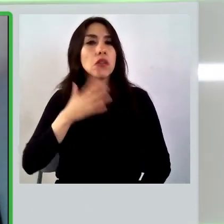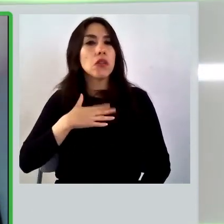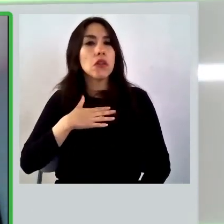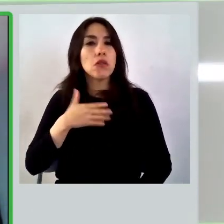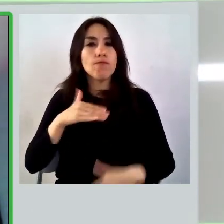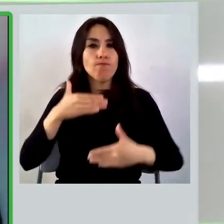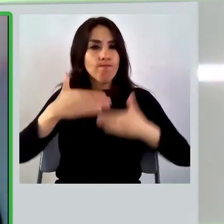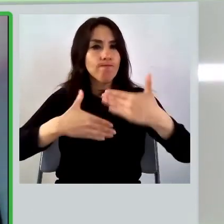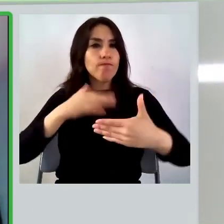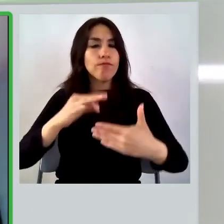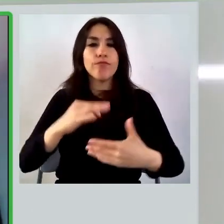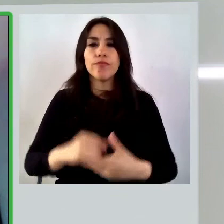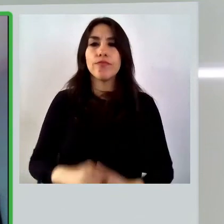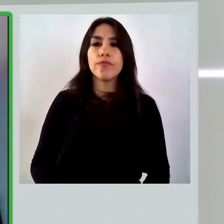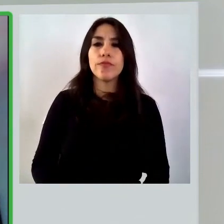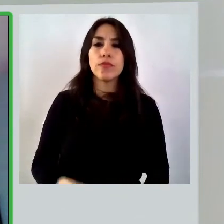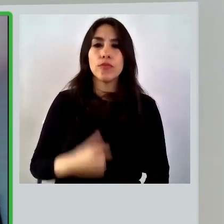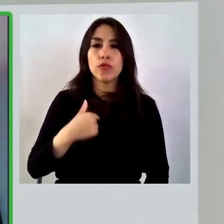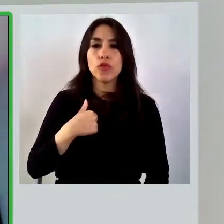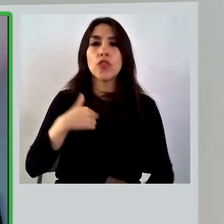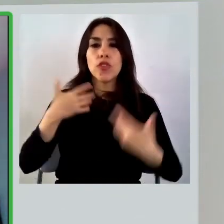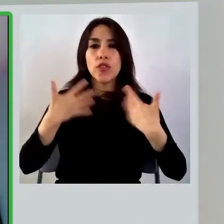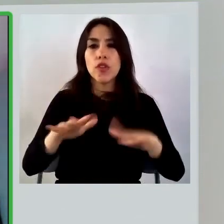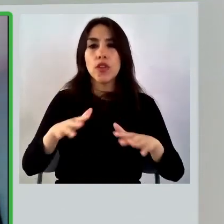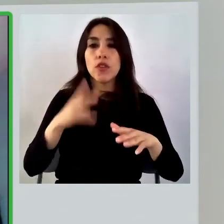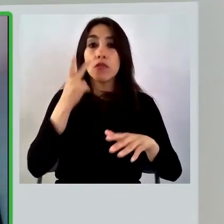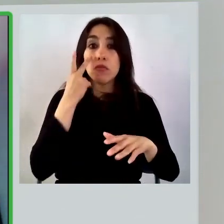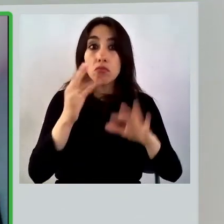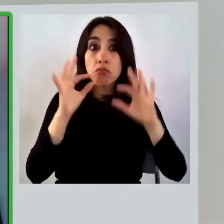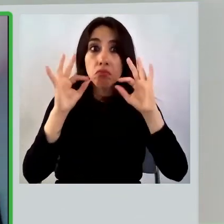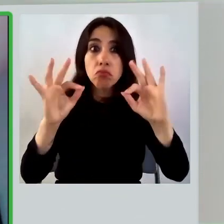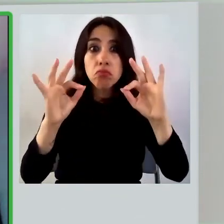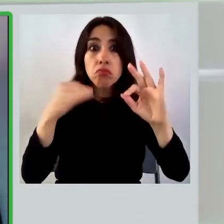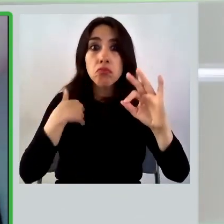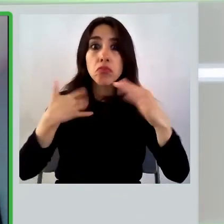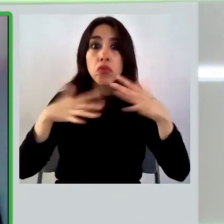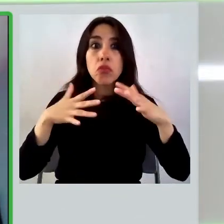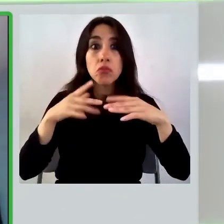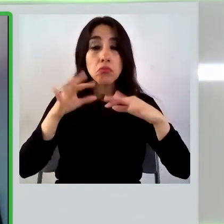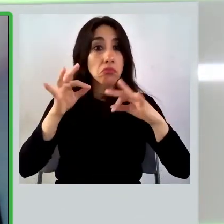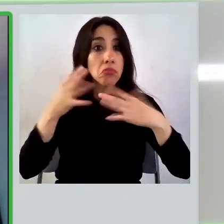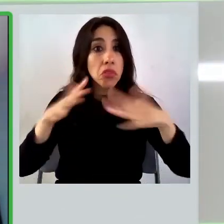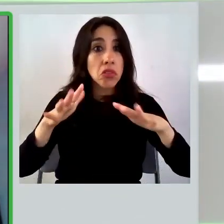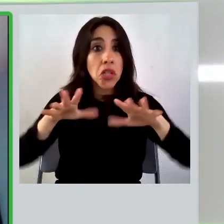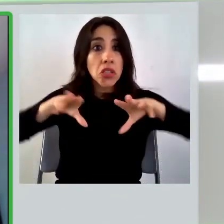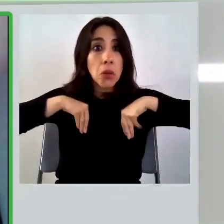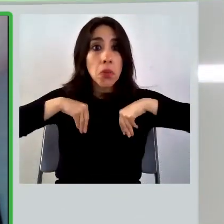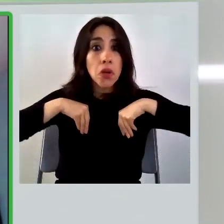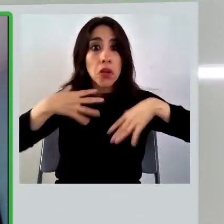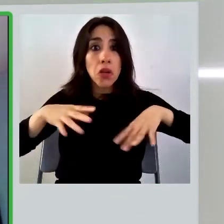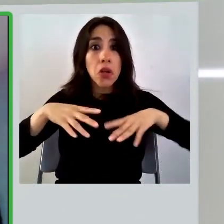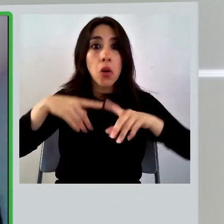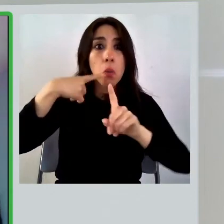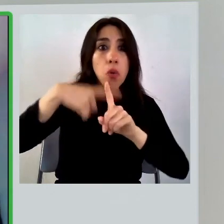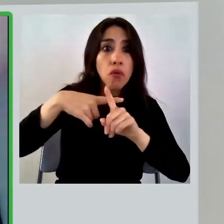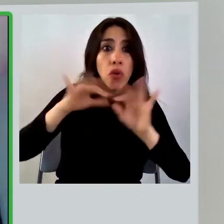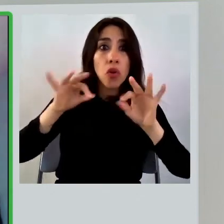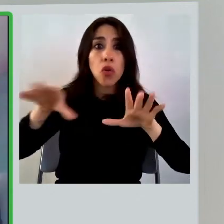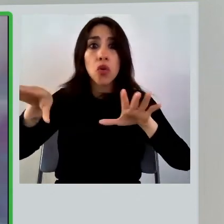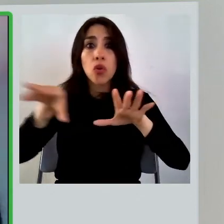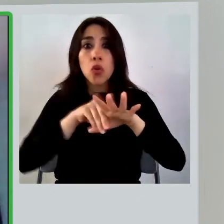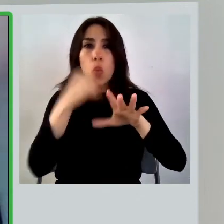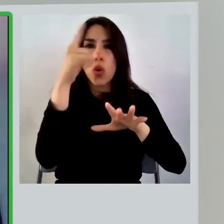earlier, the Disability Inclusion Advantage. In fact, you know, that study, which was a collaborative effort